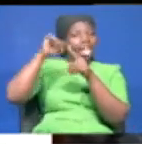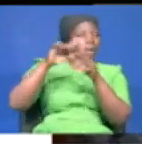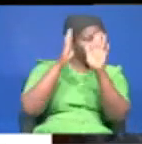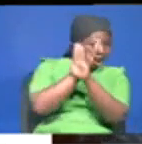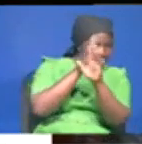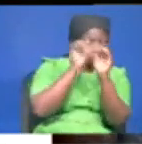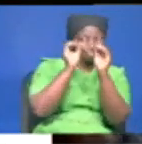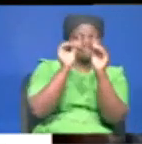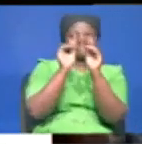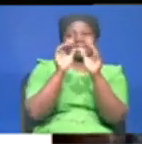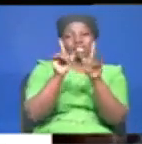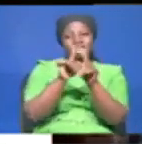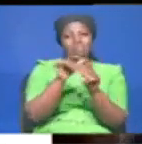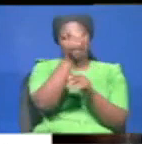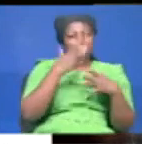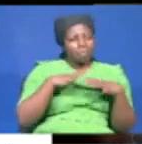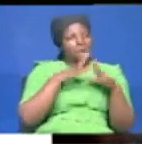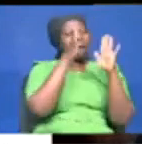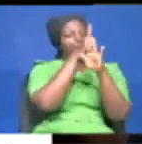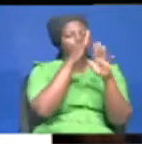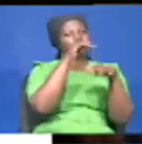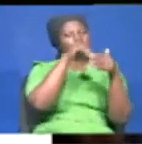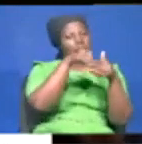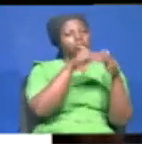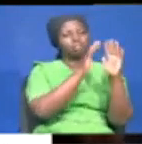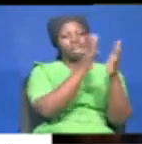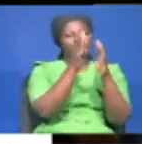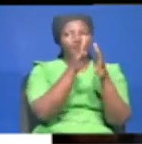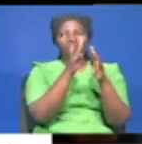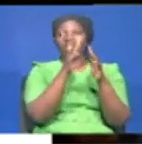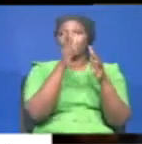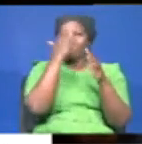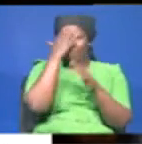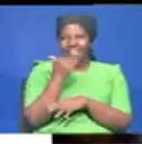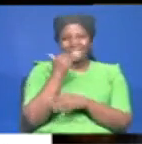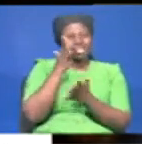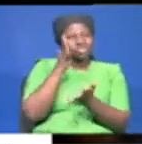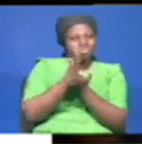the committee, at the governor of the committee, at the governor of the